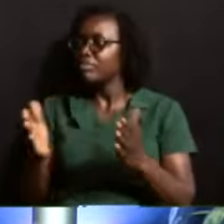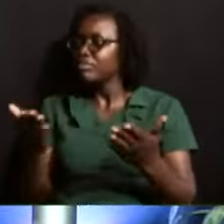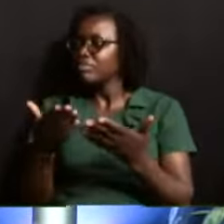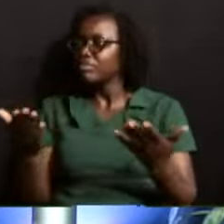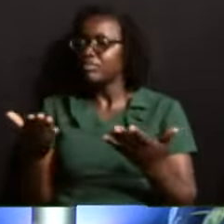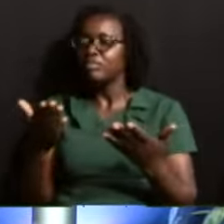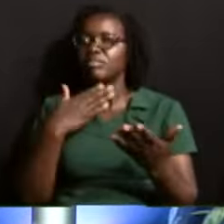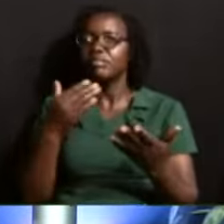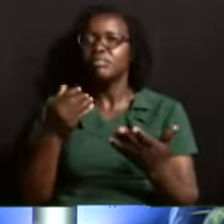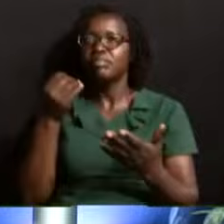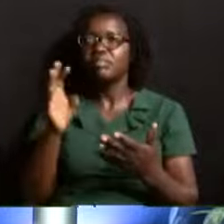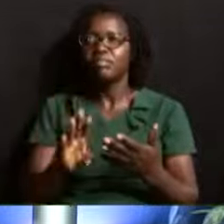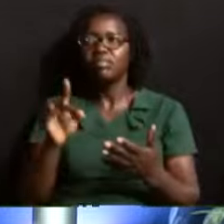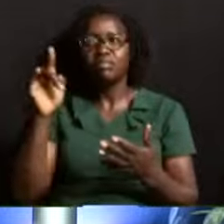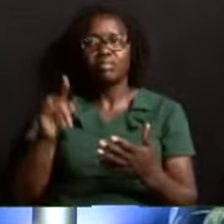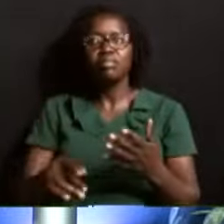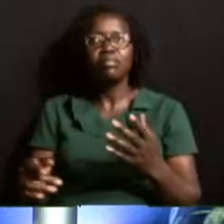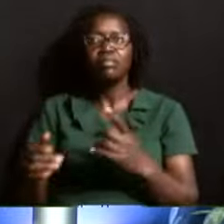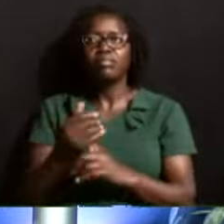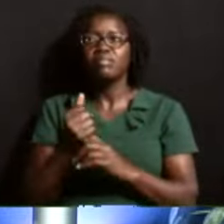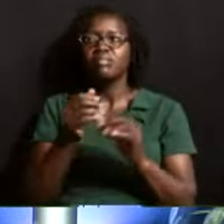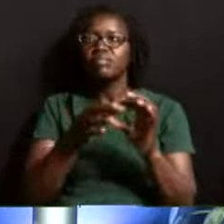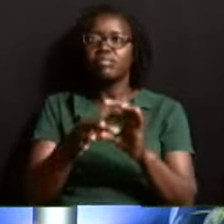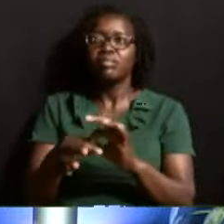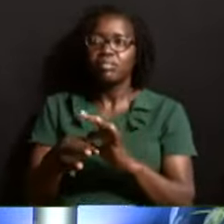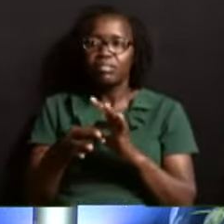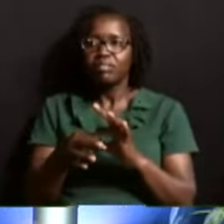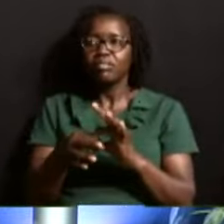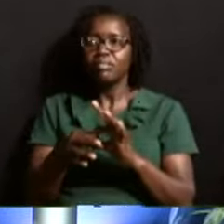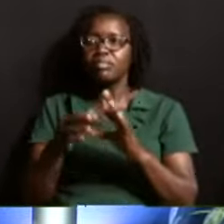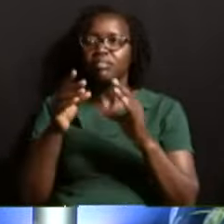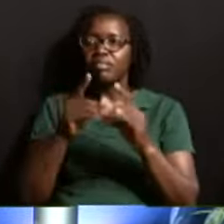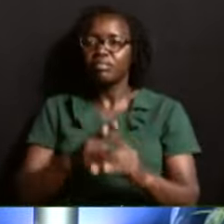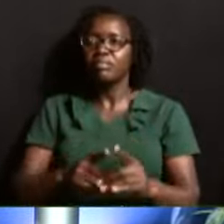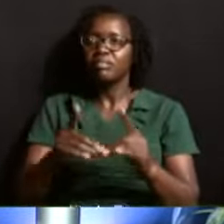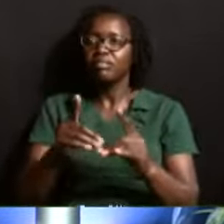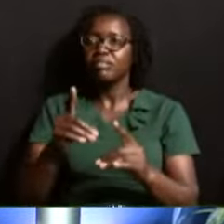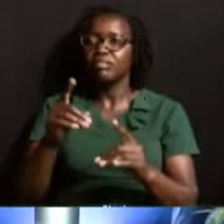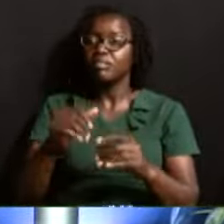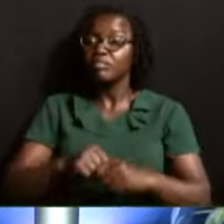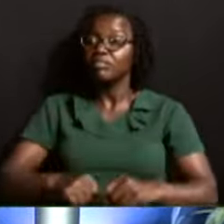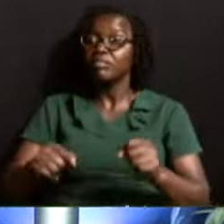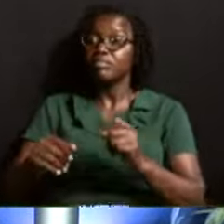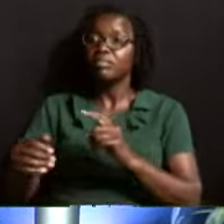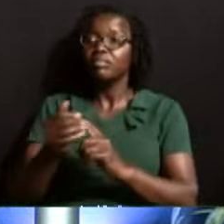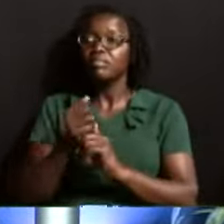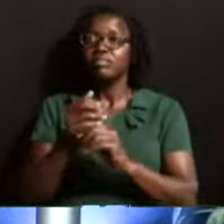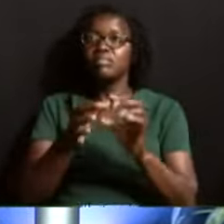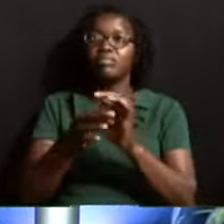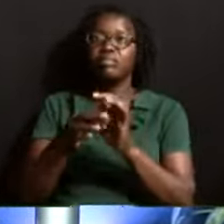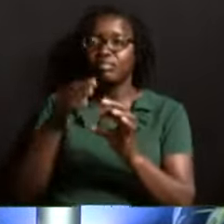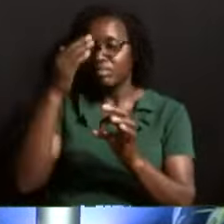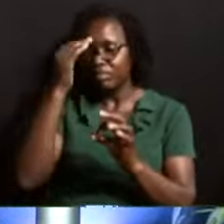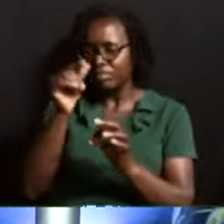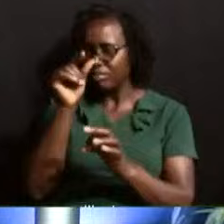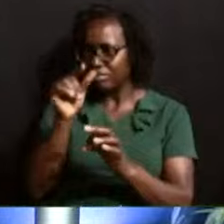be. We cannot achieve unity. The disciples are able to achieve unity because each one of them